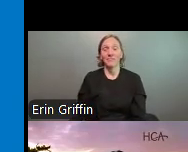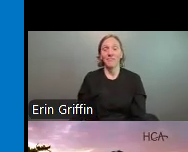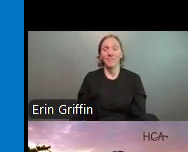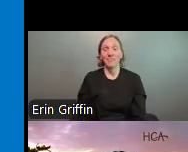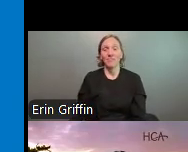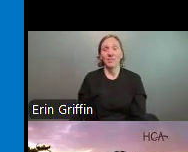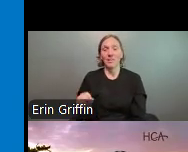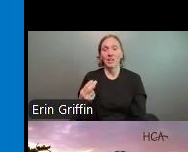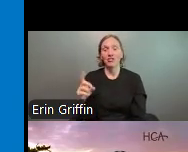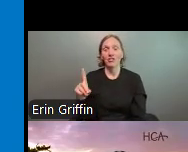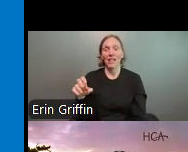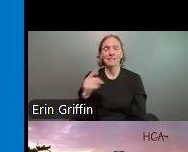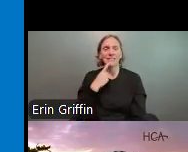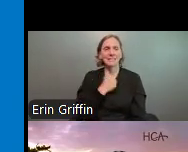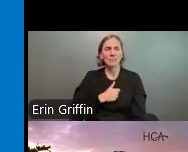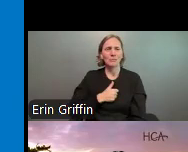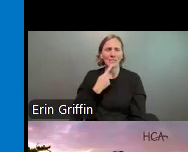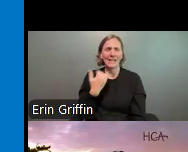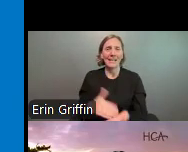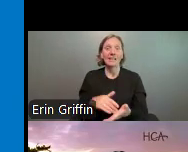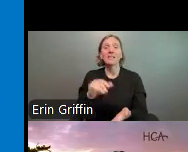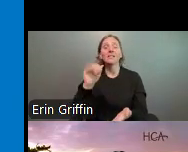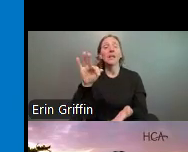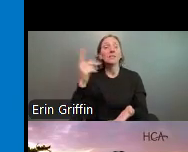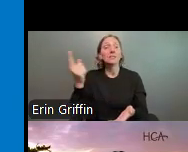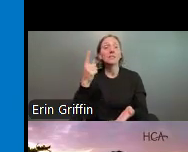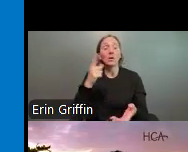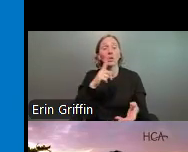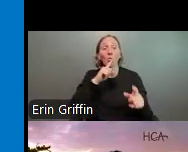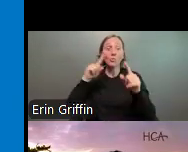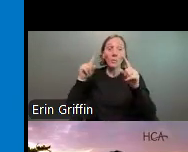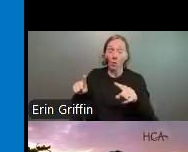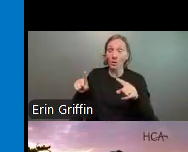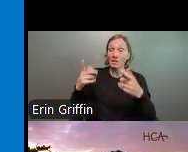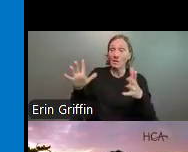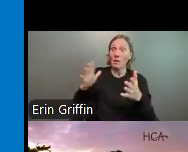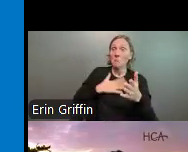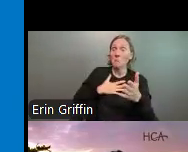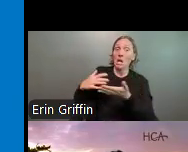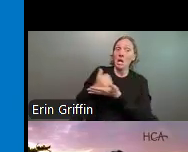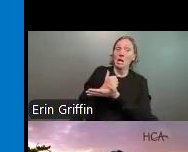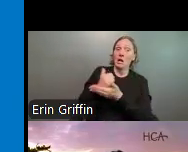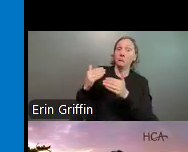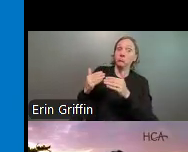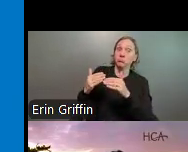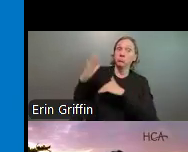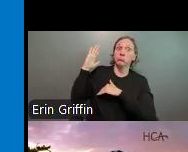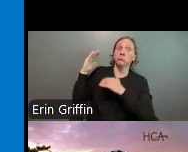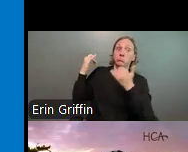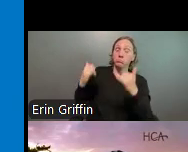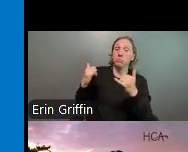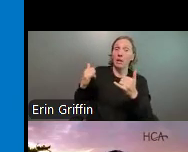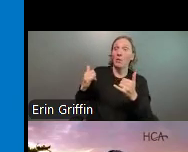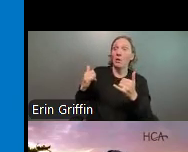Sorry, could you say that one more time? Yes, if someone reports that they have an update to their income and they're now above